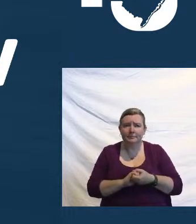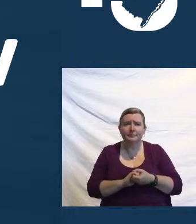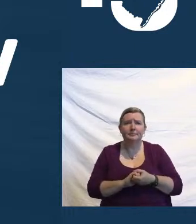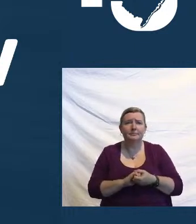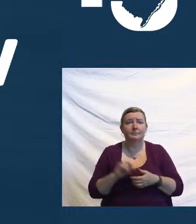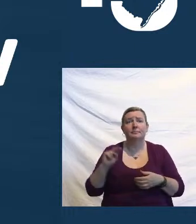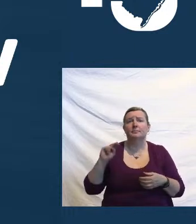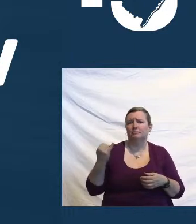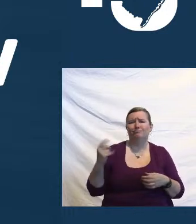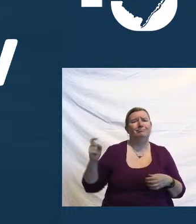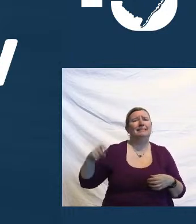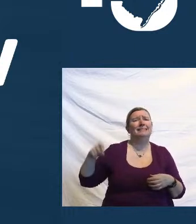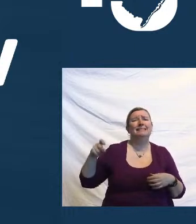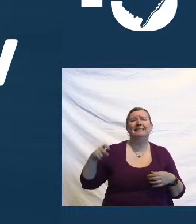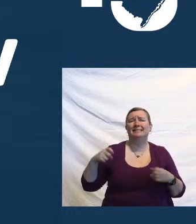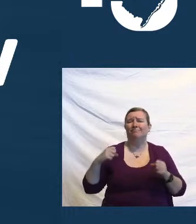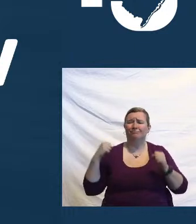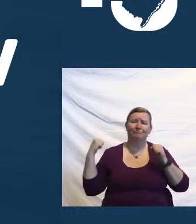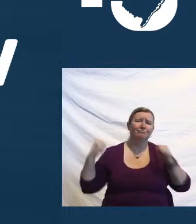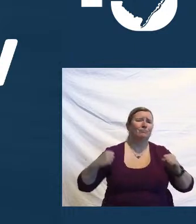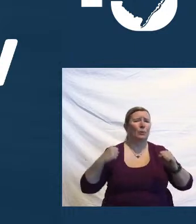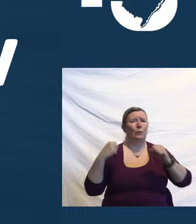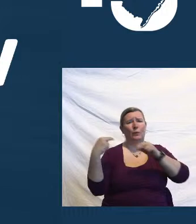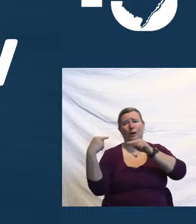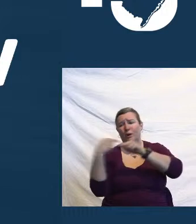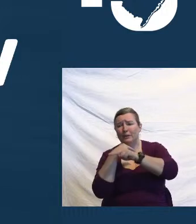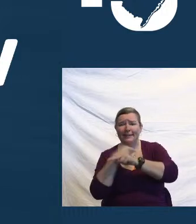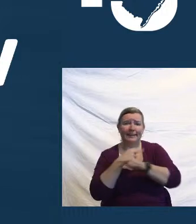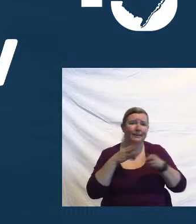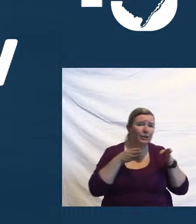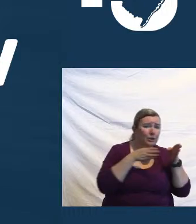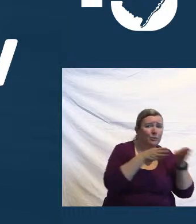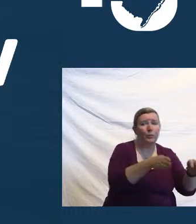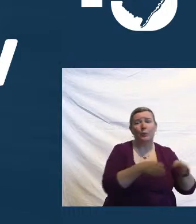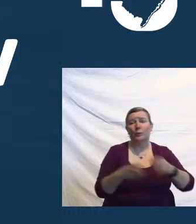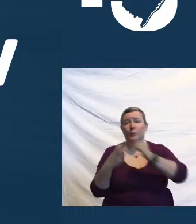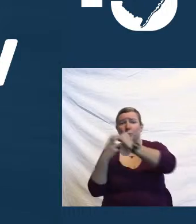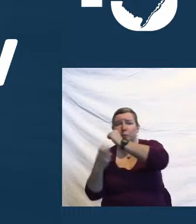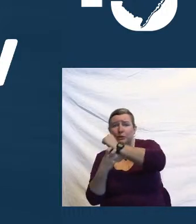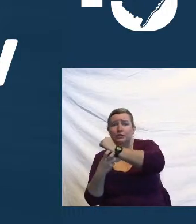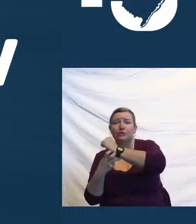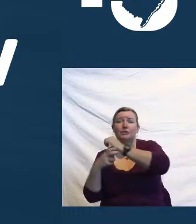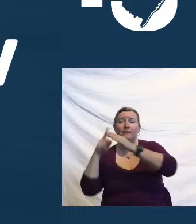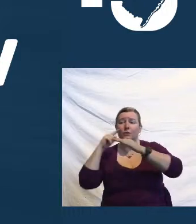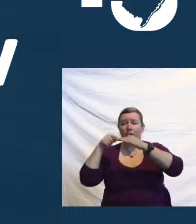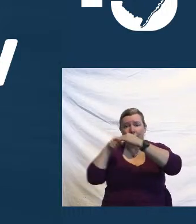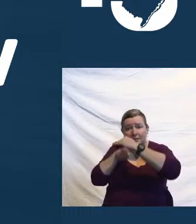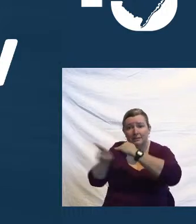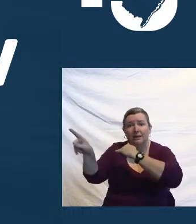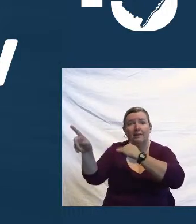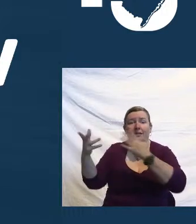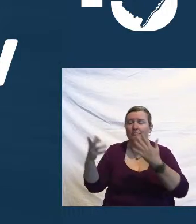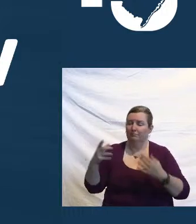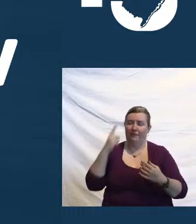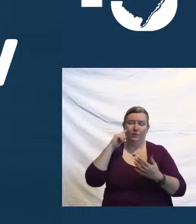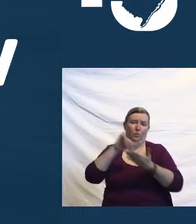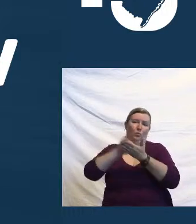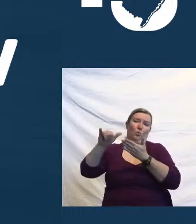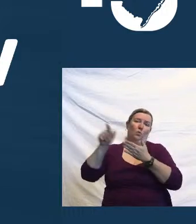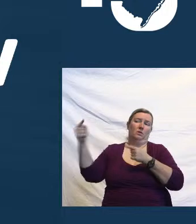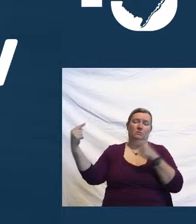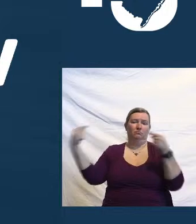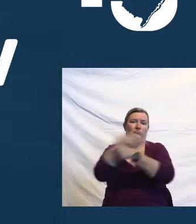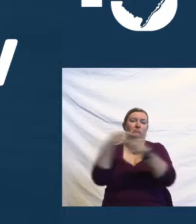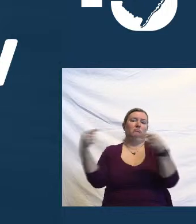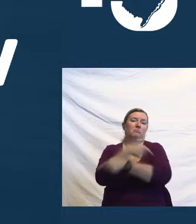our continued economic growth and security. I congratulate the President for his hard work to get this historic investment